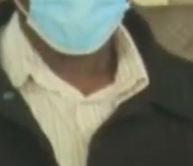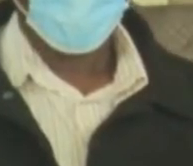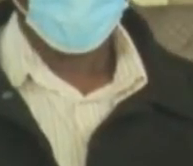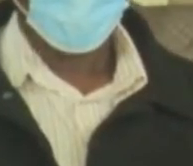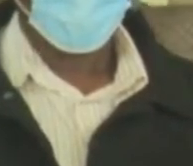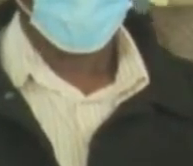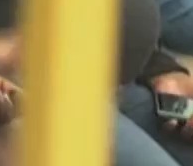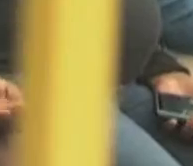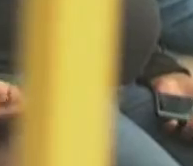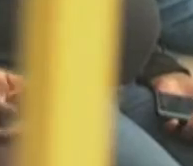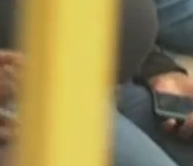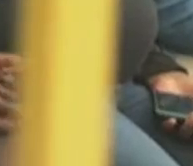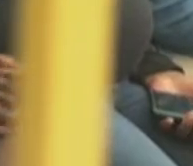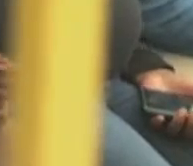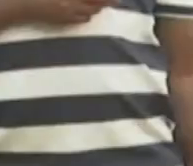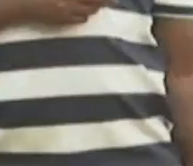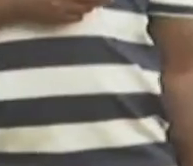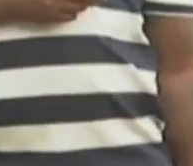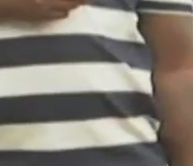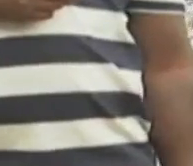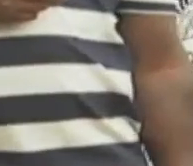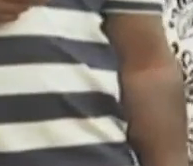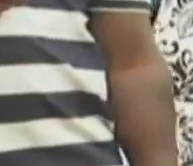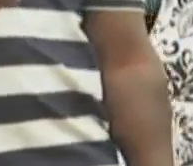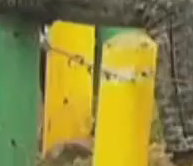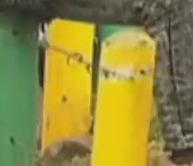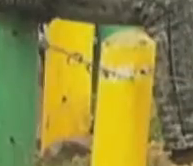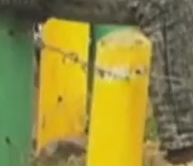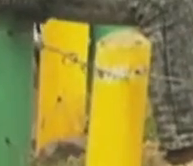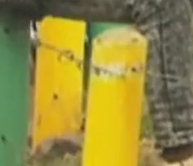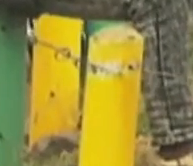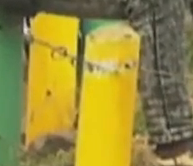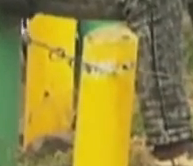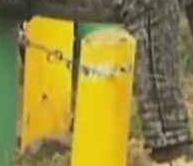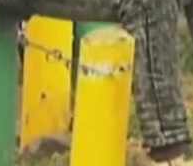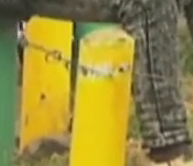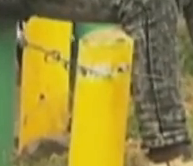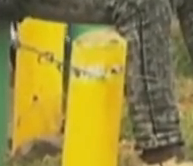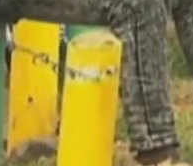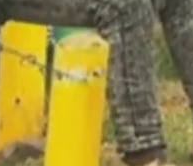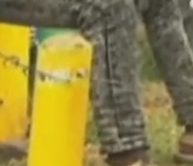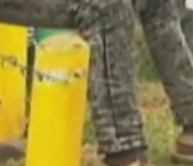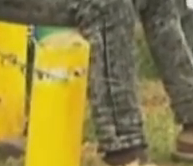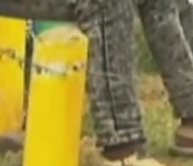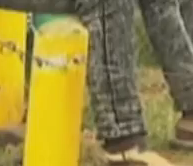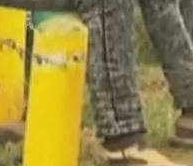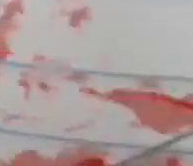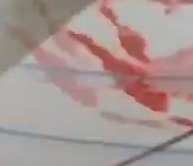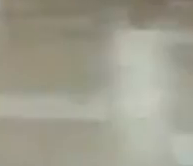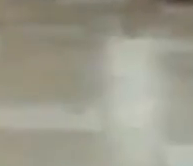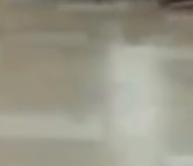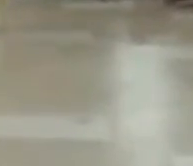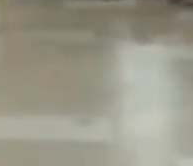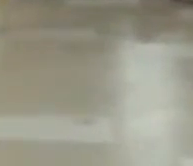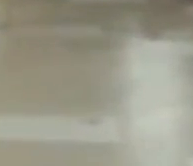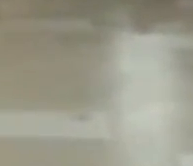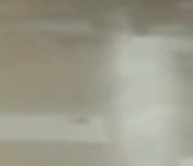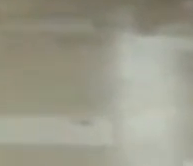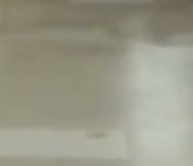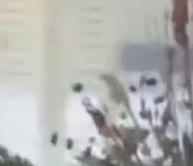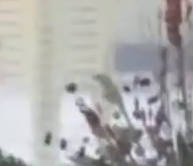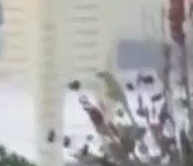turned positive. Hope, despair, and what to expect for expectant and new mums.